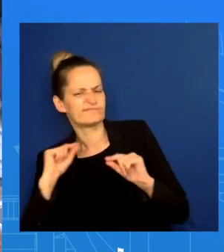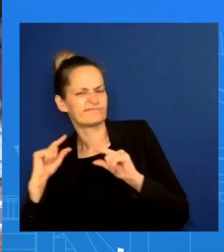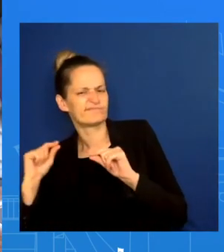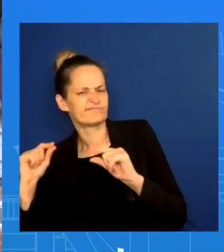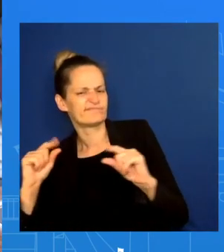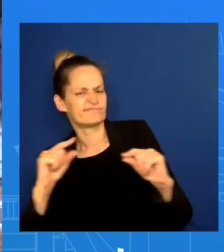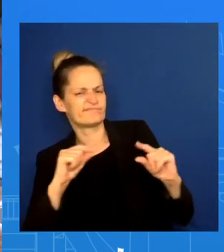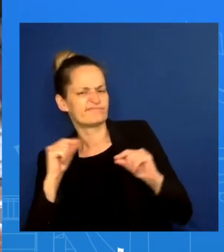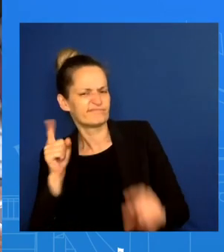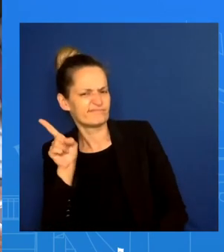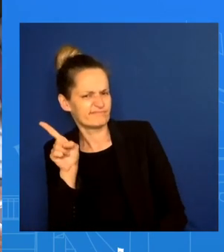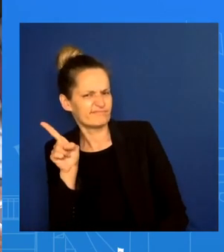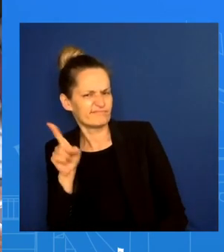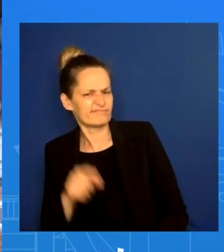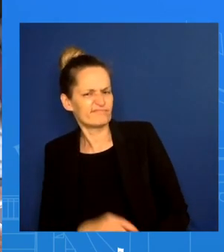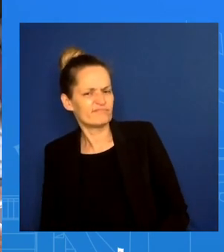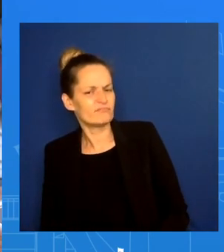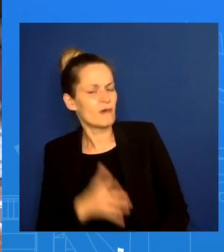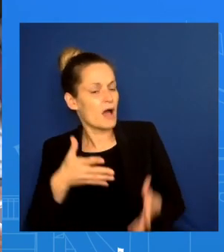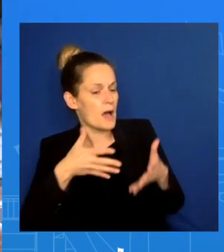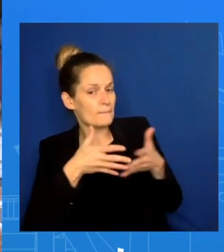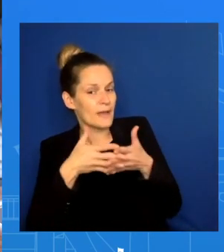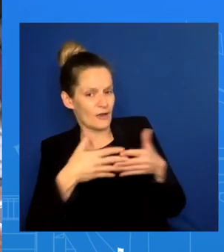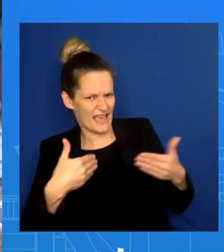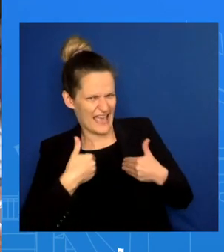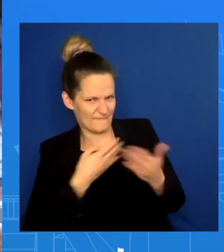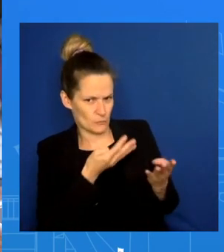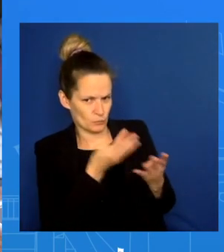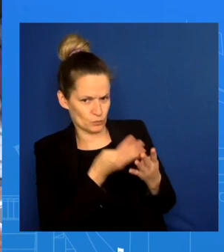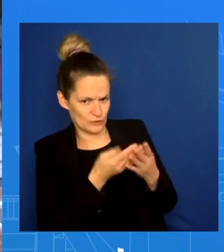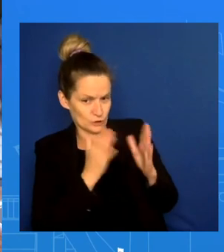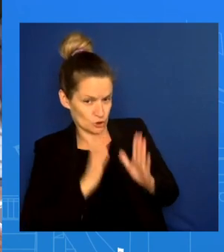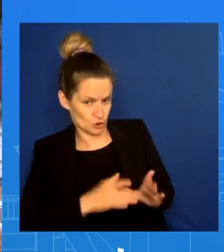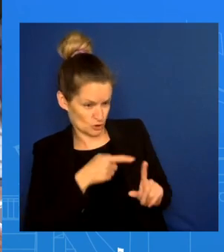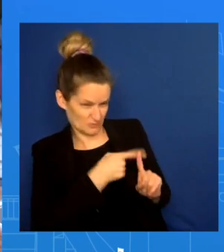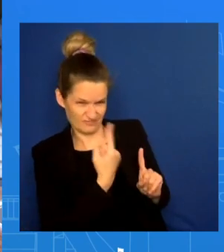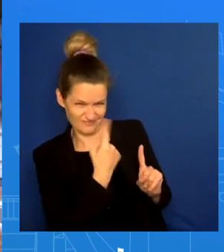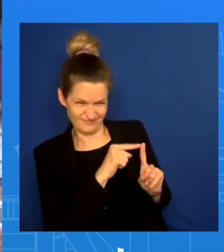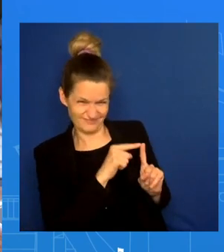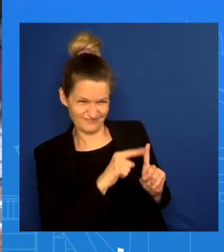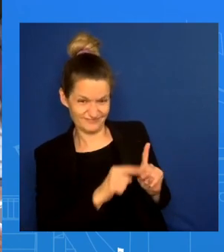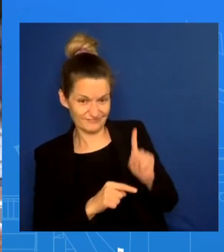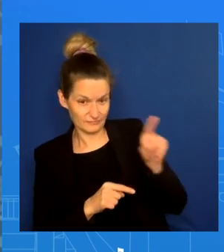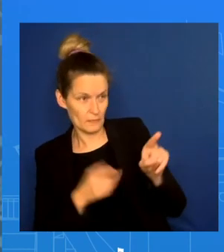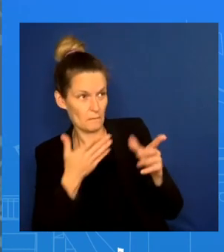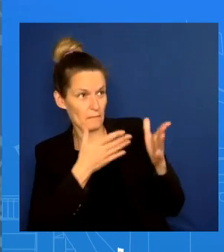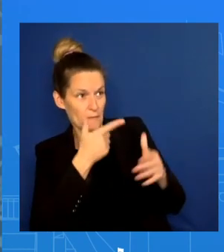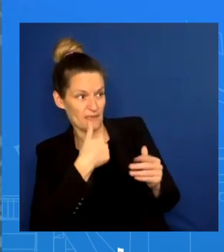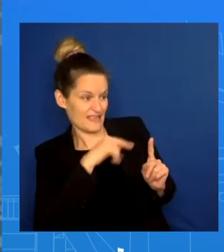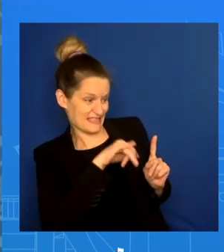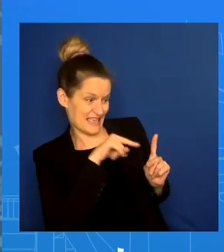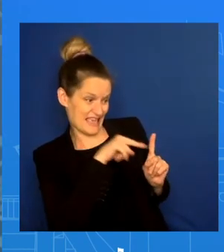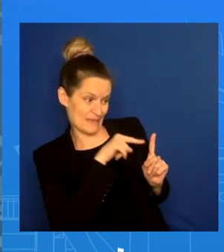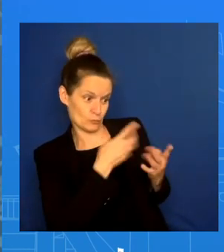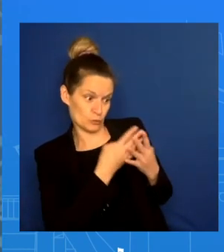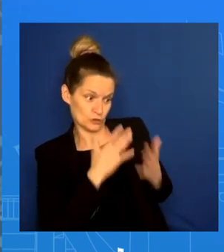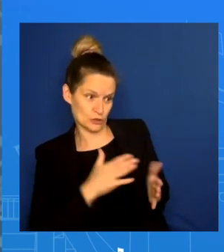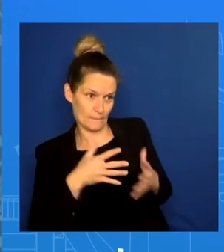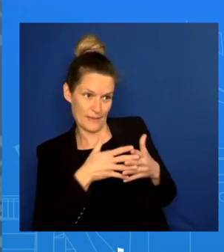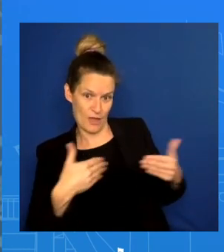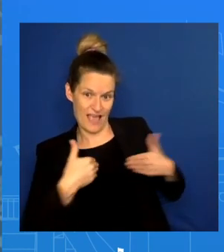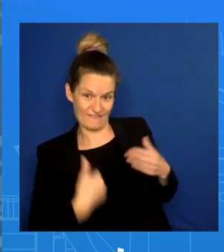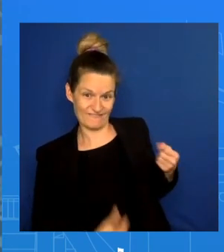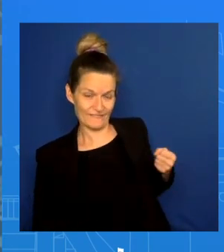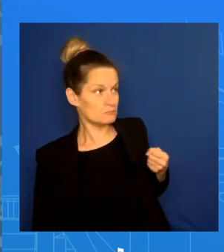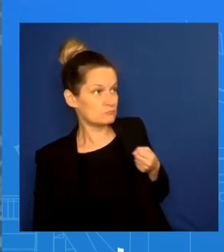man on the face of the earth. Is having him part of this deal a good idea? I'm not going to talk about the details